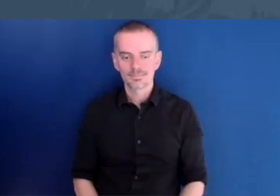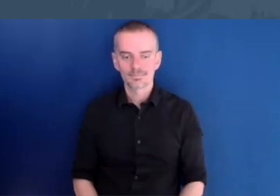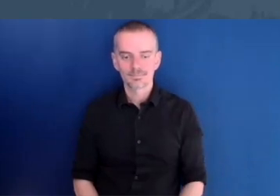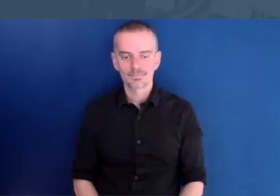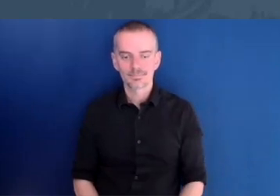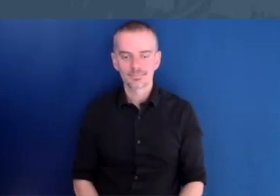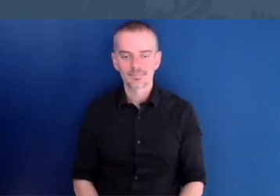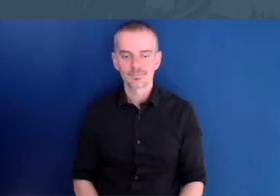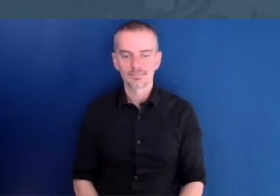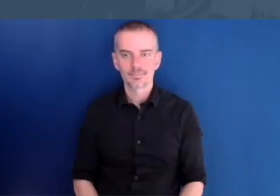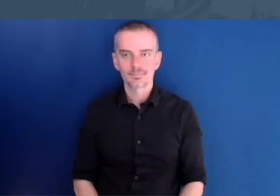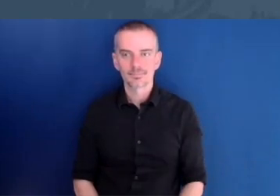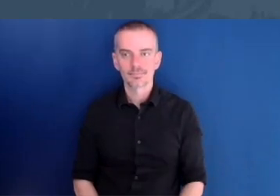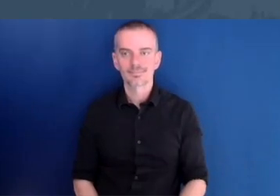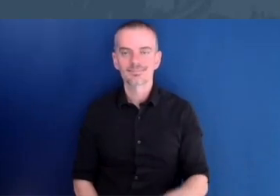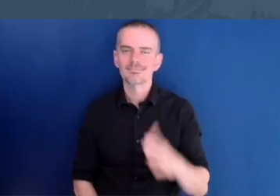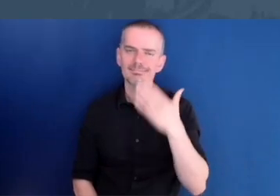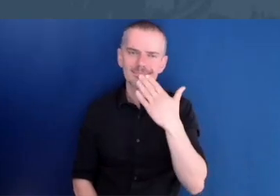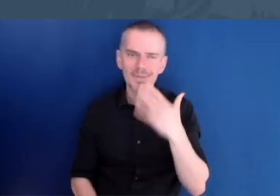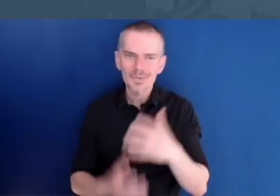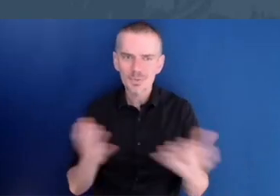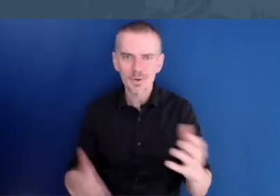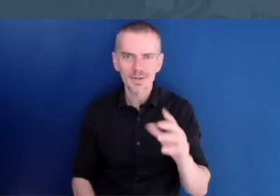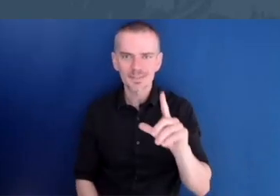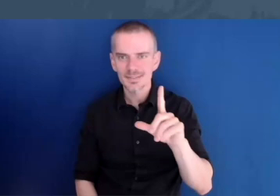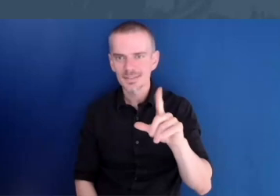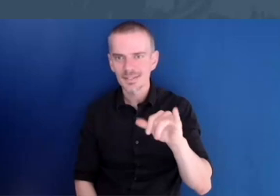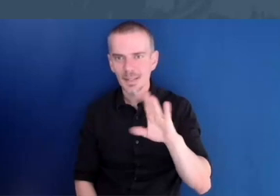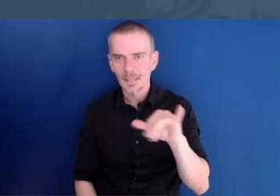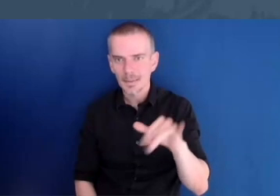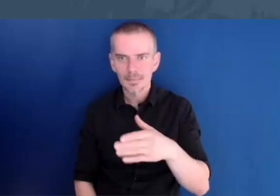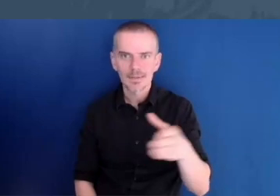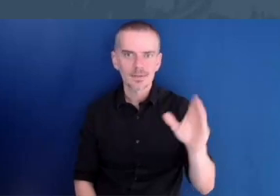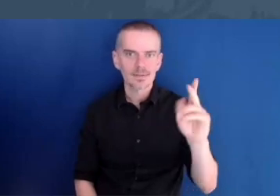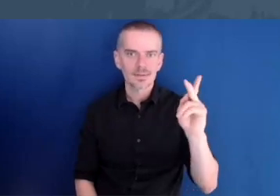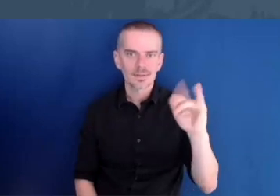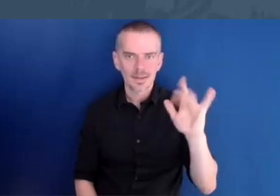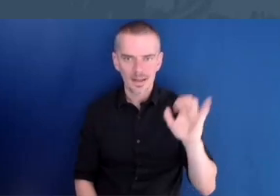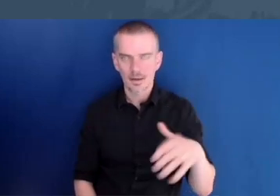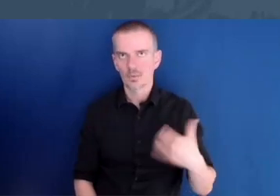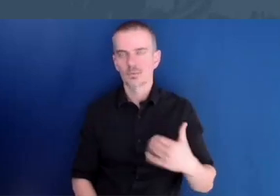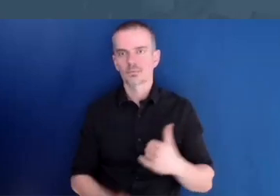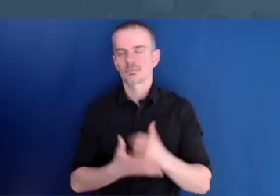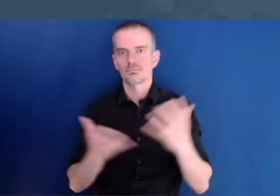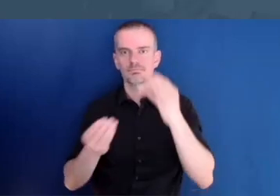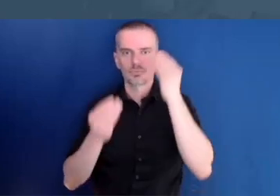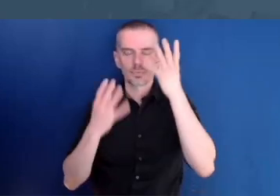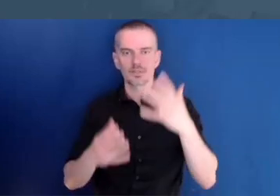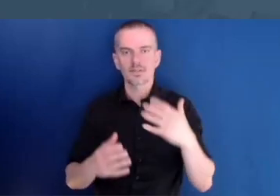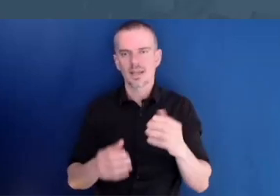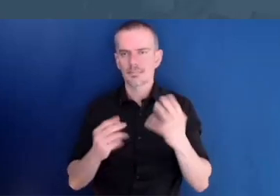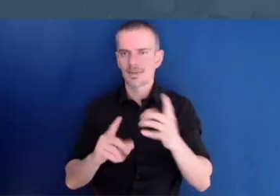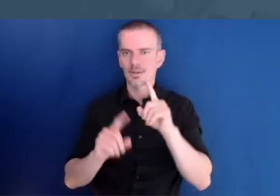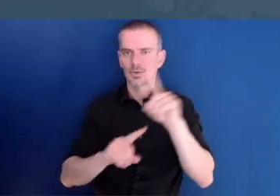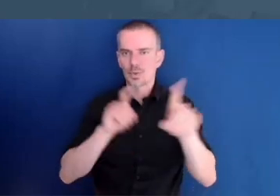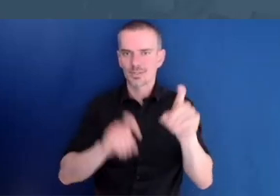Yeah, thanks so much, Libby and Kyle. That was really educational, and thanks for getting through so many questions. Yeah, please do apply